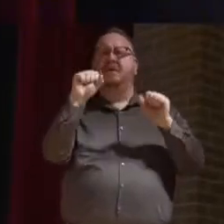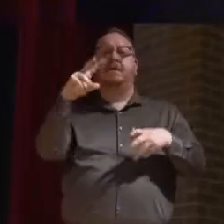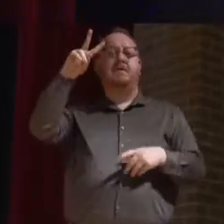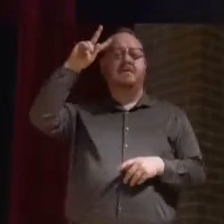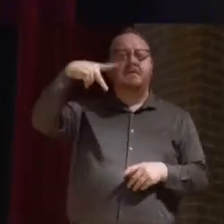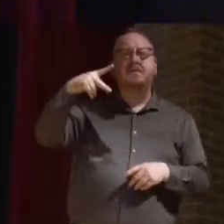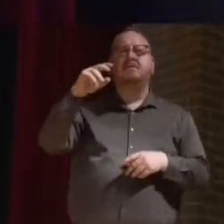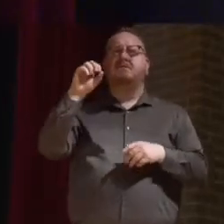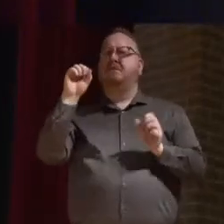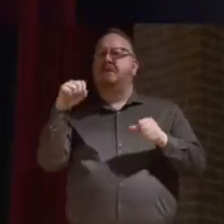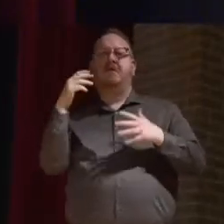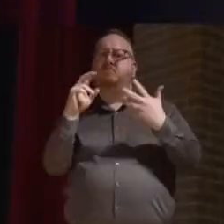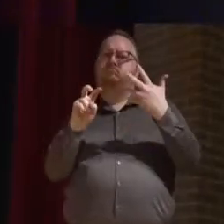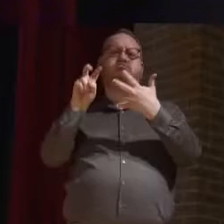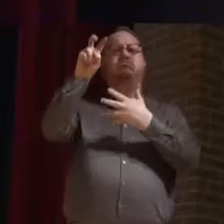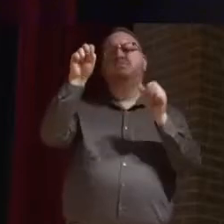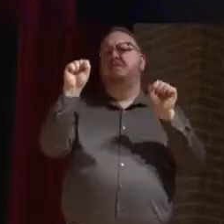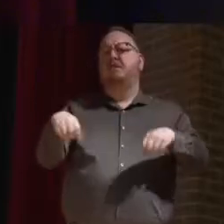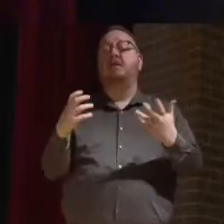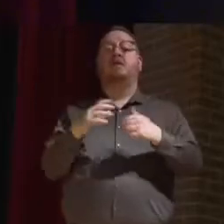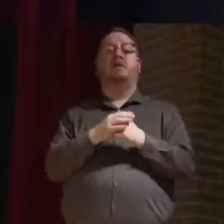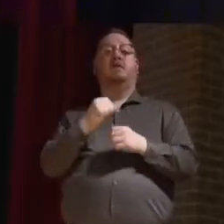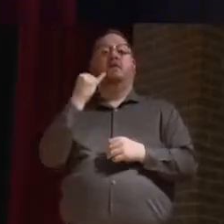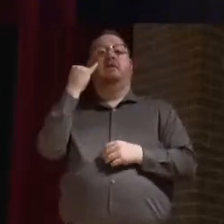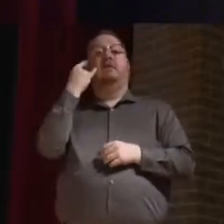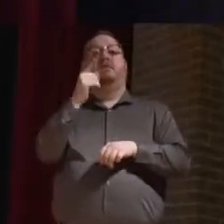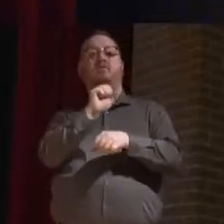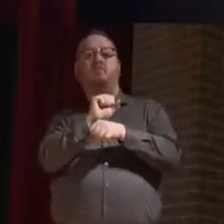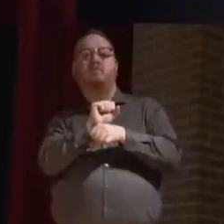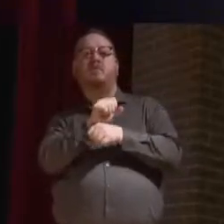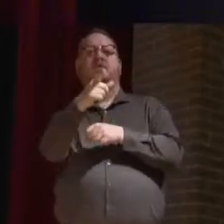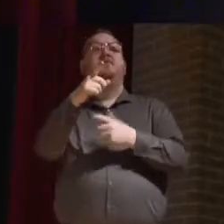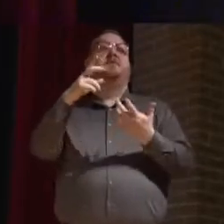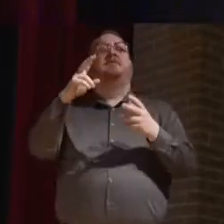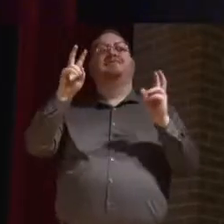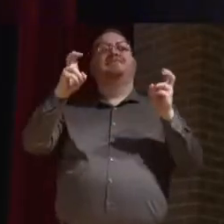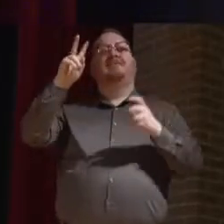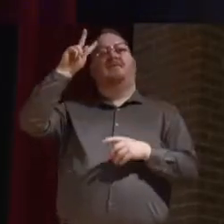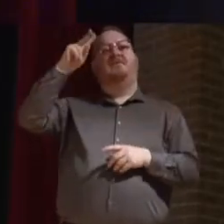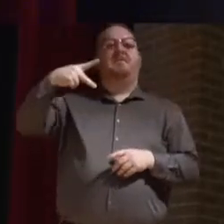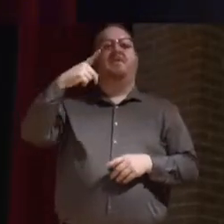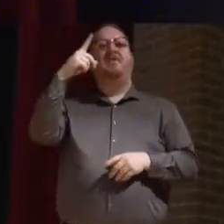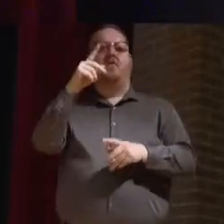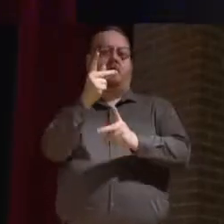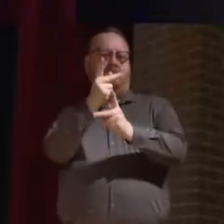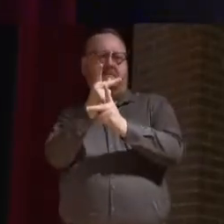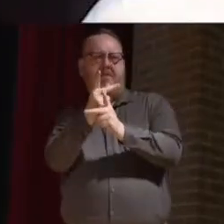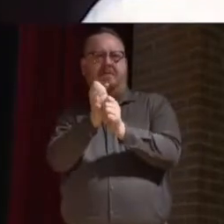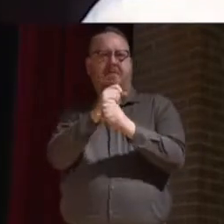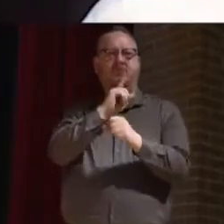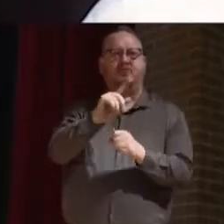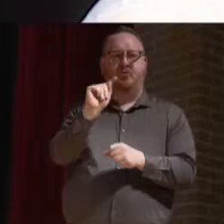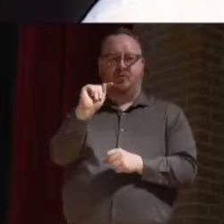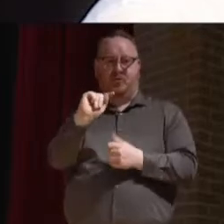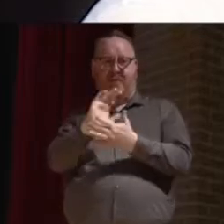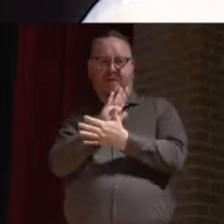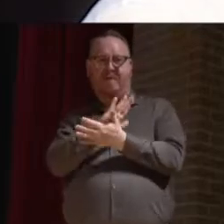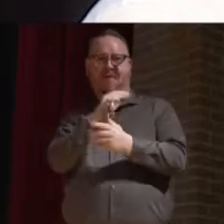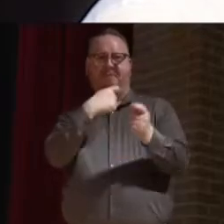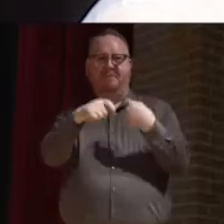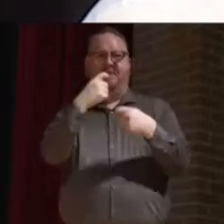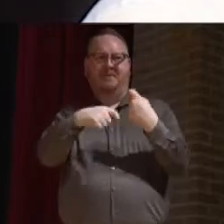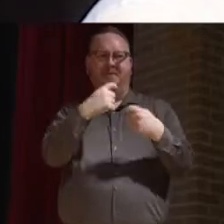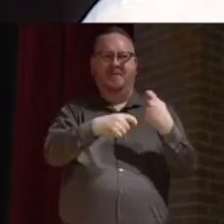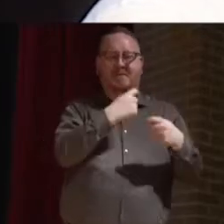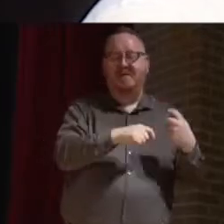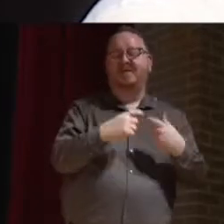went out at many jobs and said, you are the vice president of keeping the toilet paper filled every day. I mean, because someone has to do that. And whatever